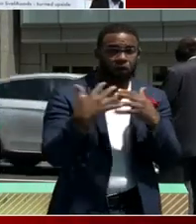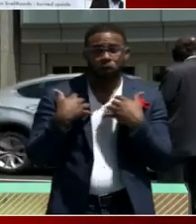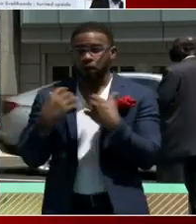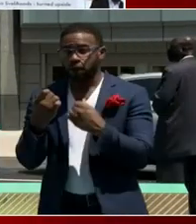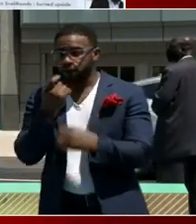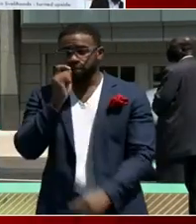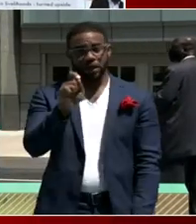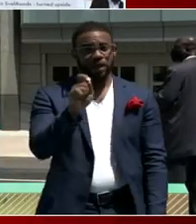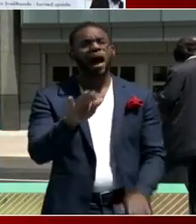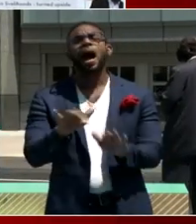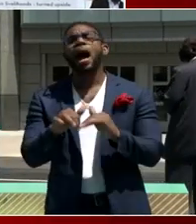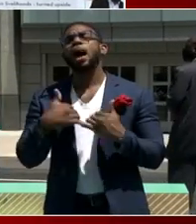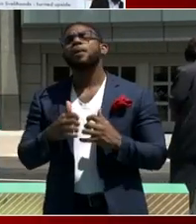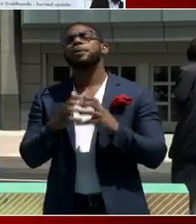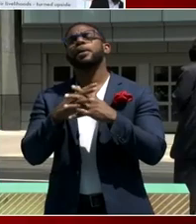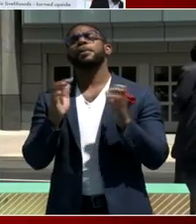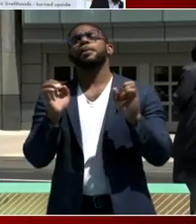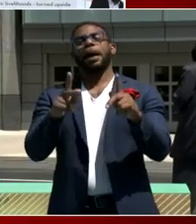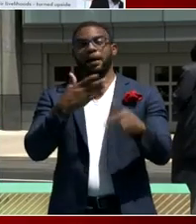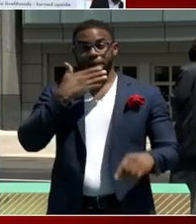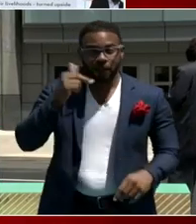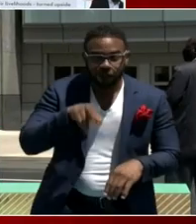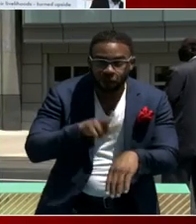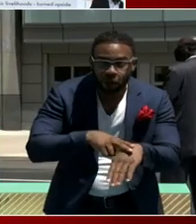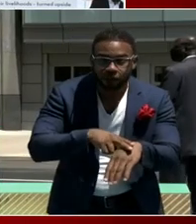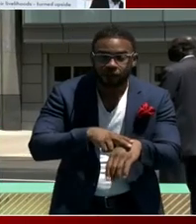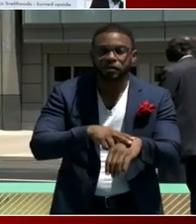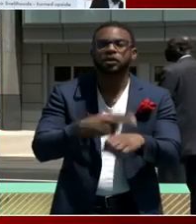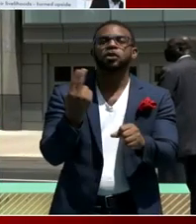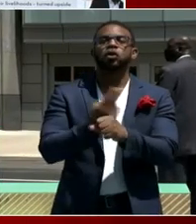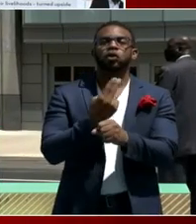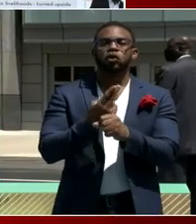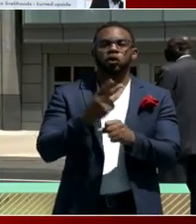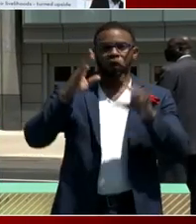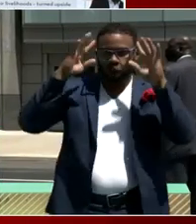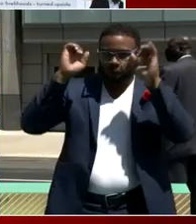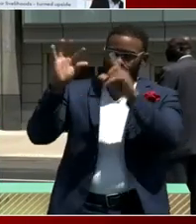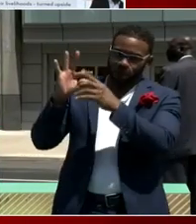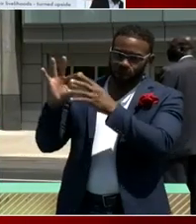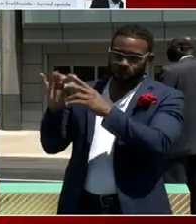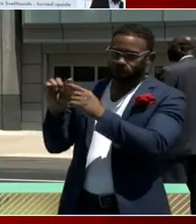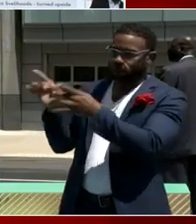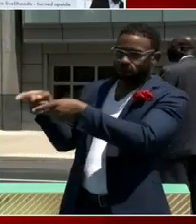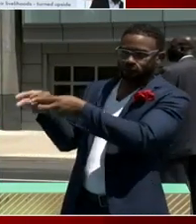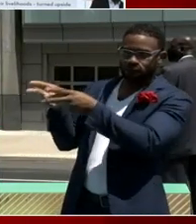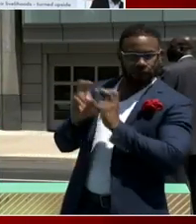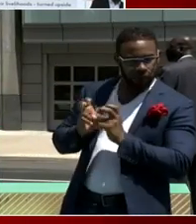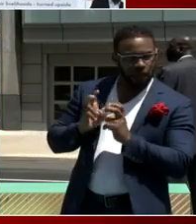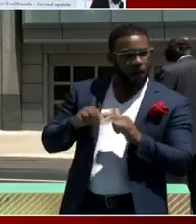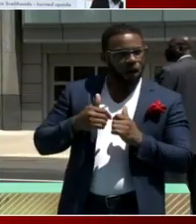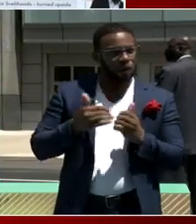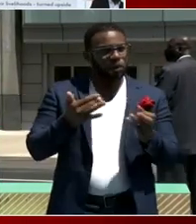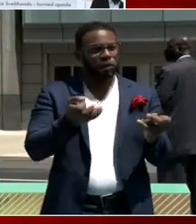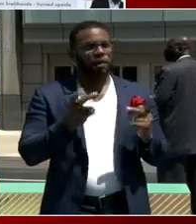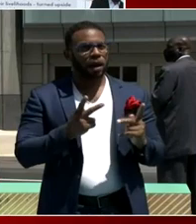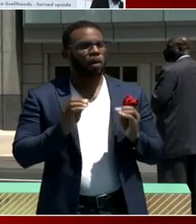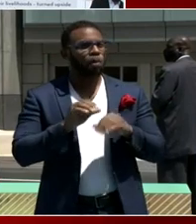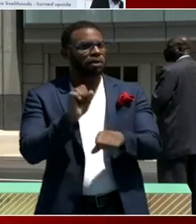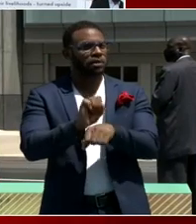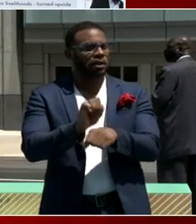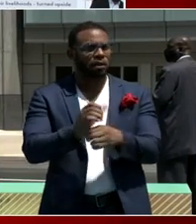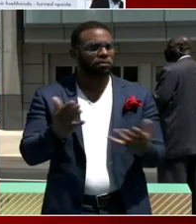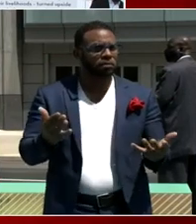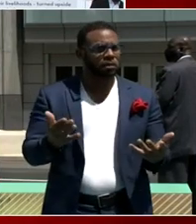recovery. How do we build back better, of course, using the president's words, and how do we bring back more